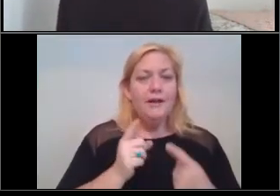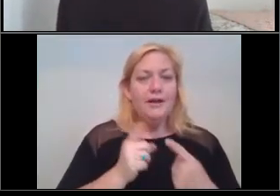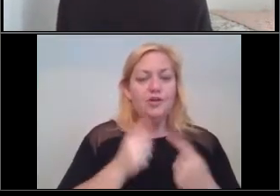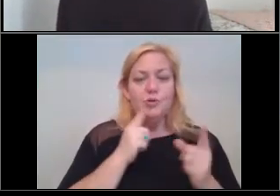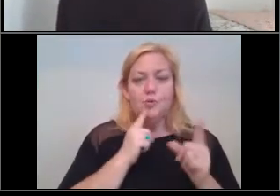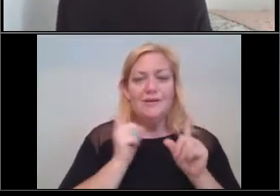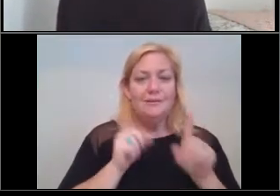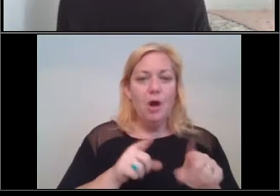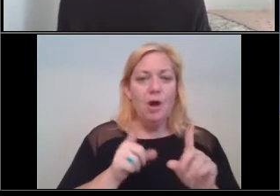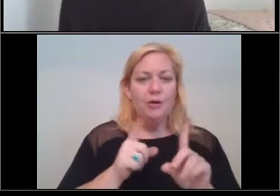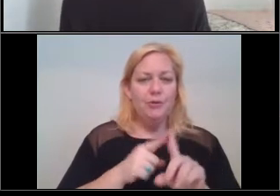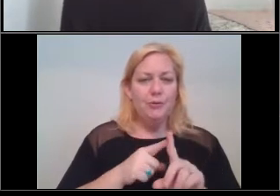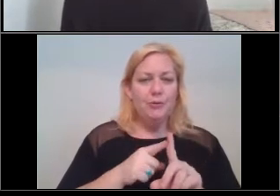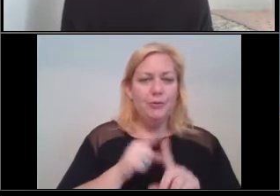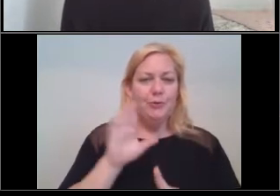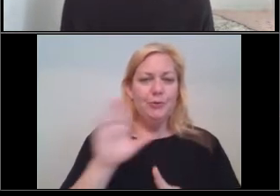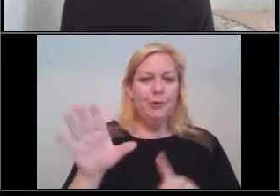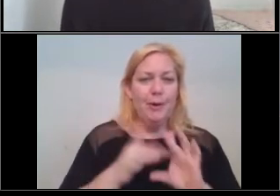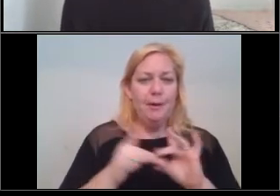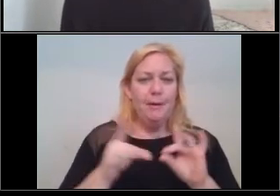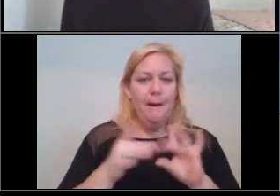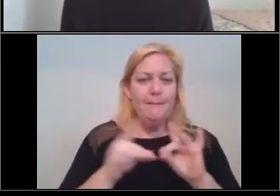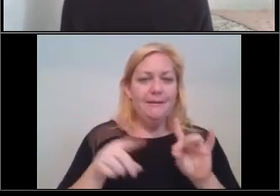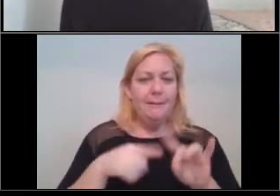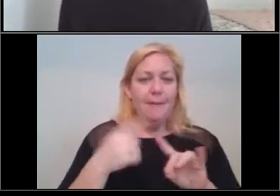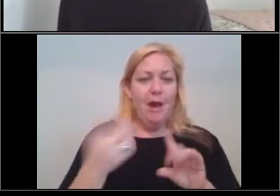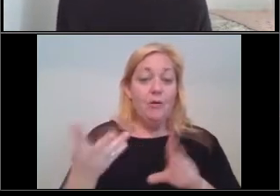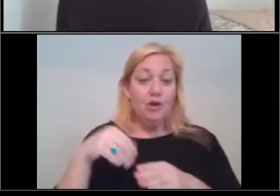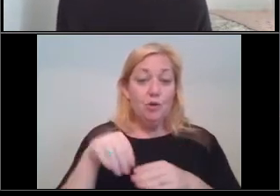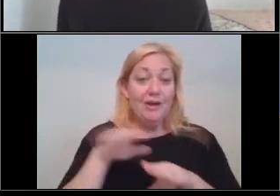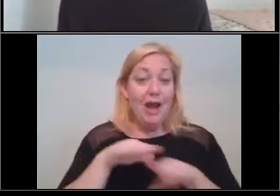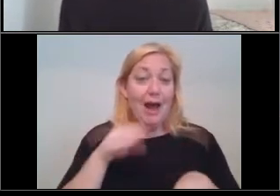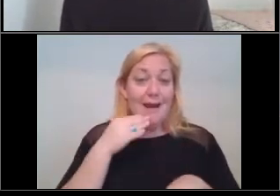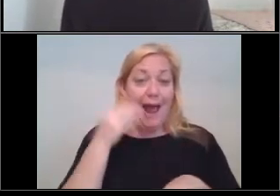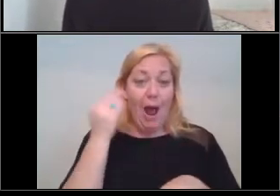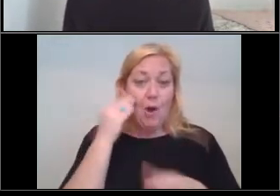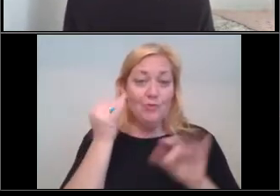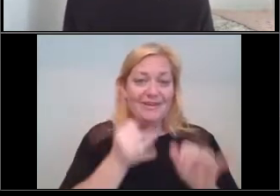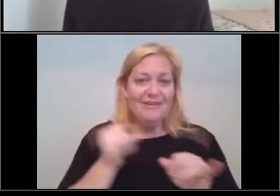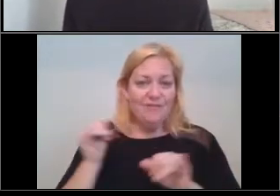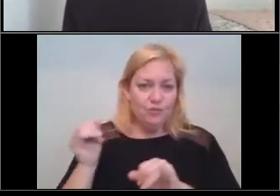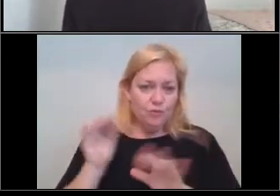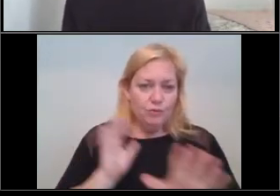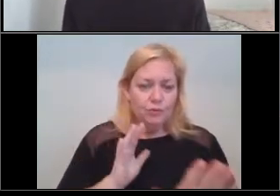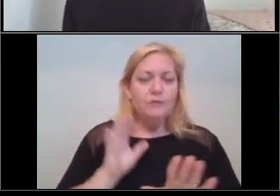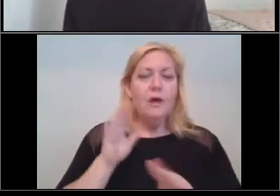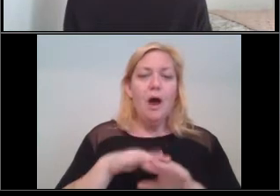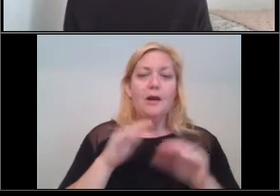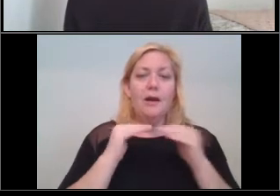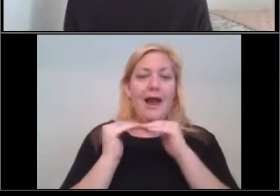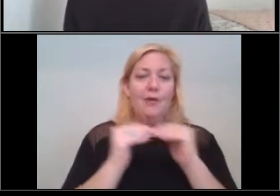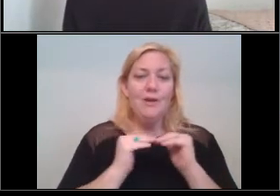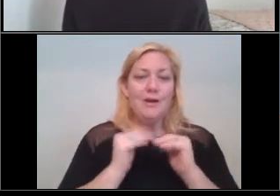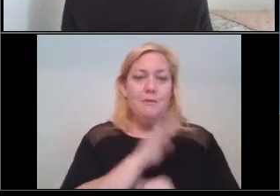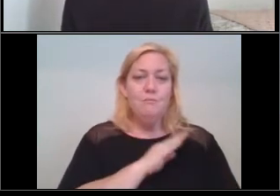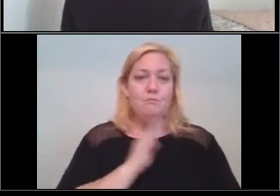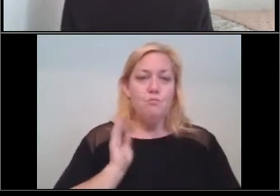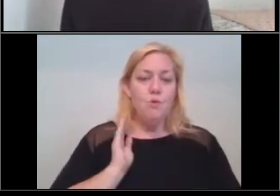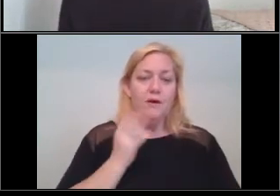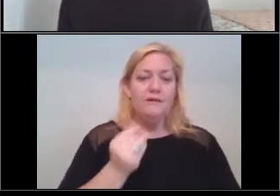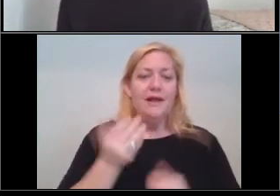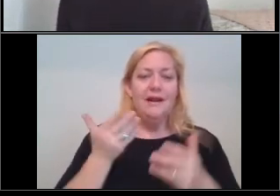respond to your comments about including unhoused individuals on our equity bodies. And then after